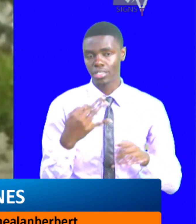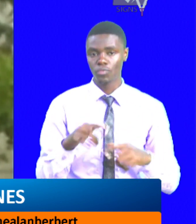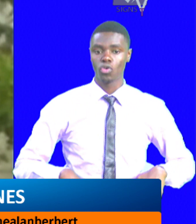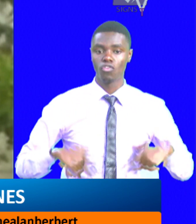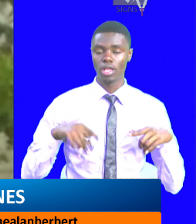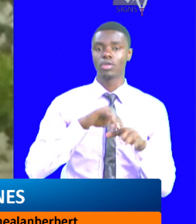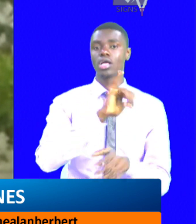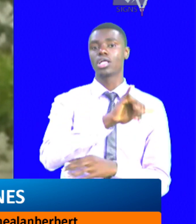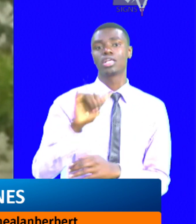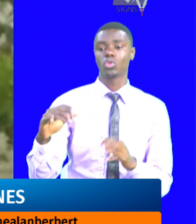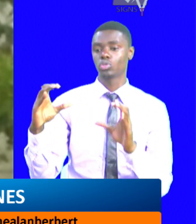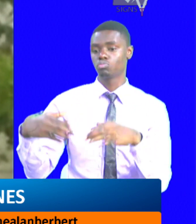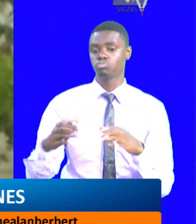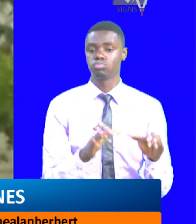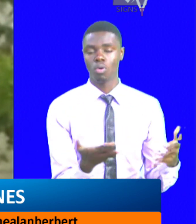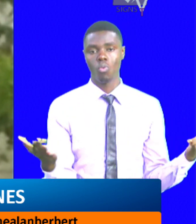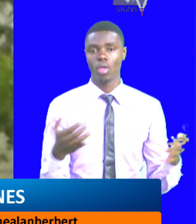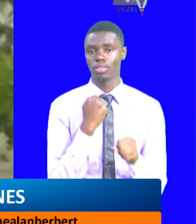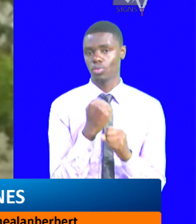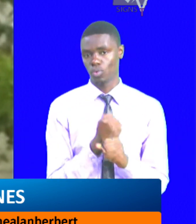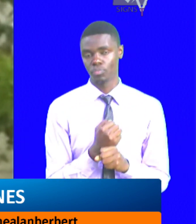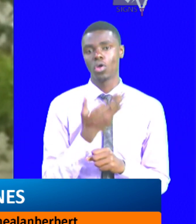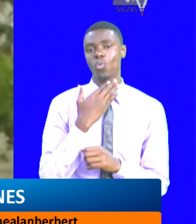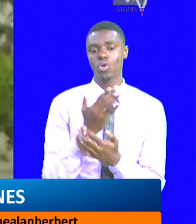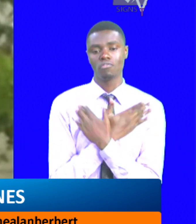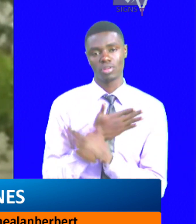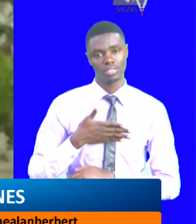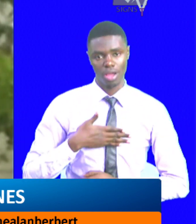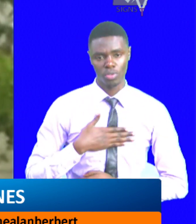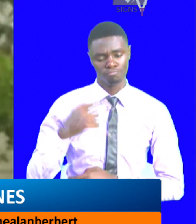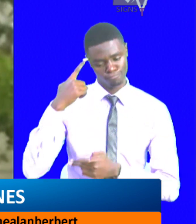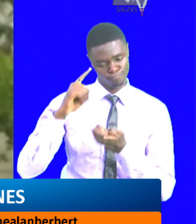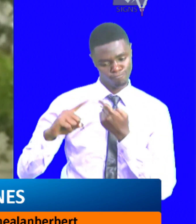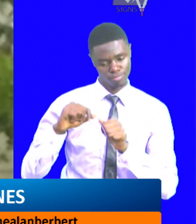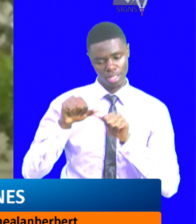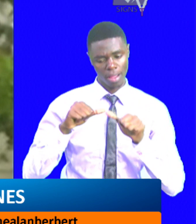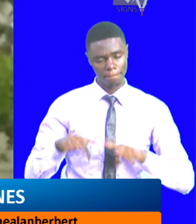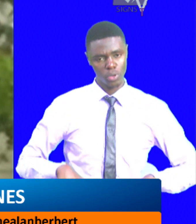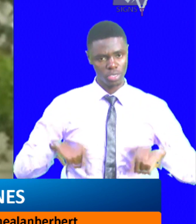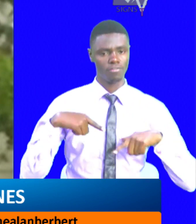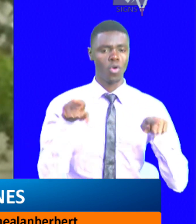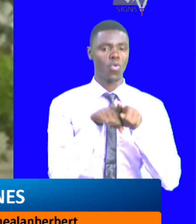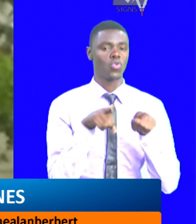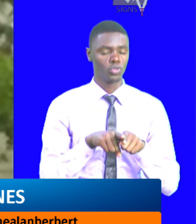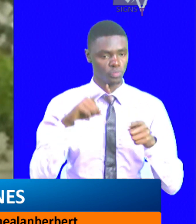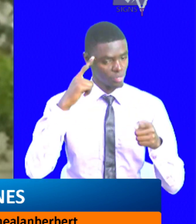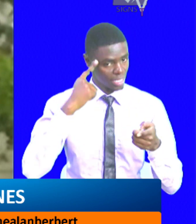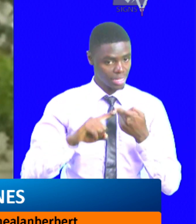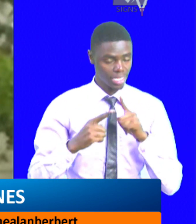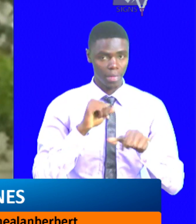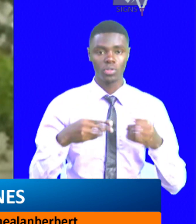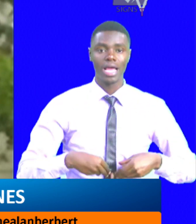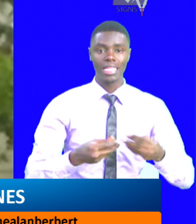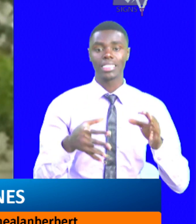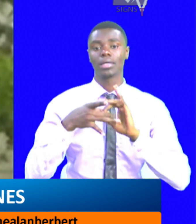those jurisdictions where they operate. We want our friends to think about lives as much as they think about supply chain, to